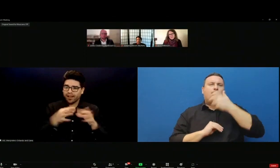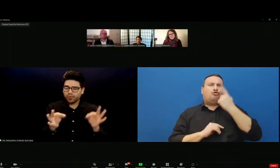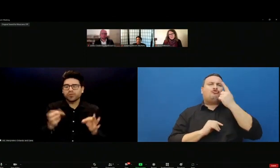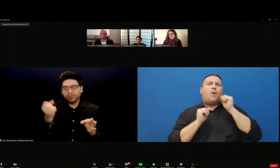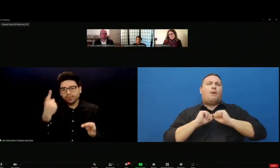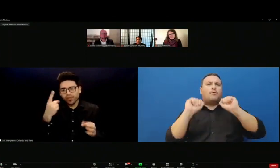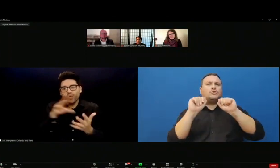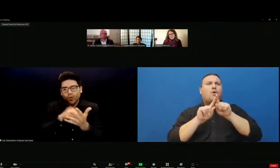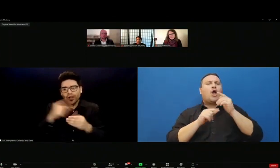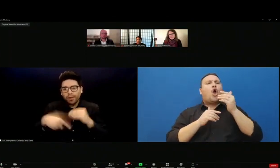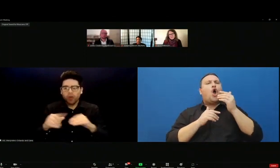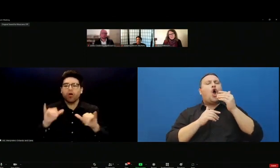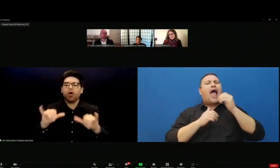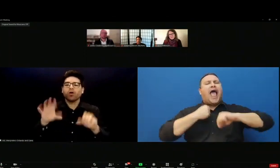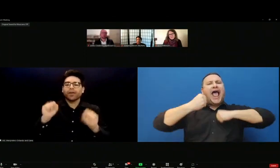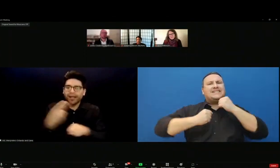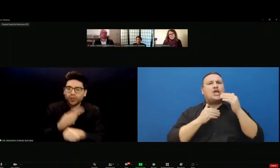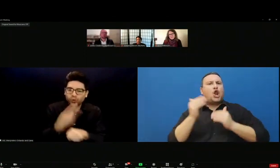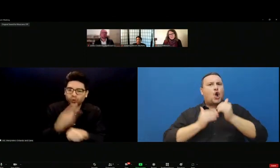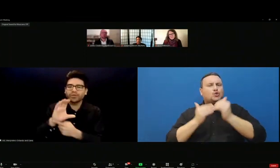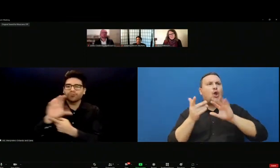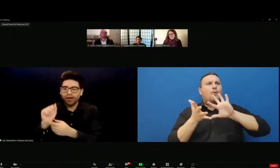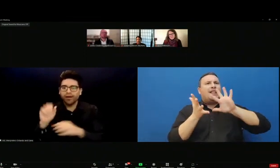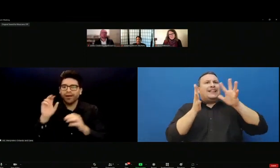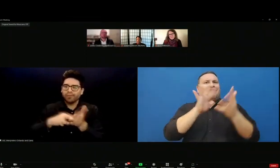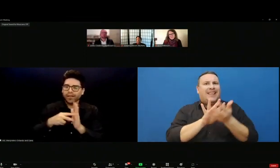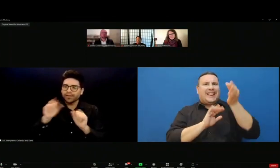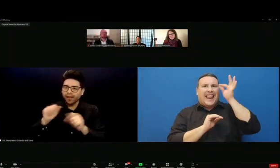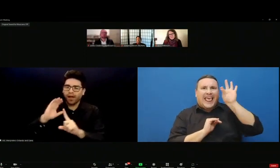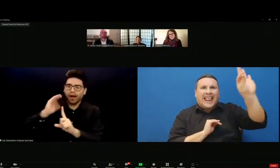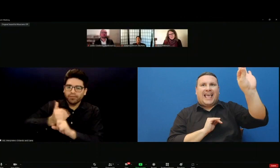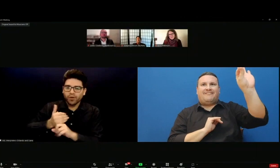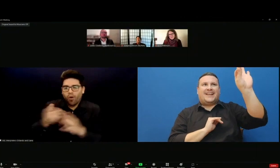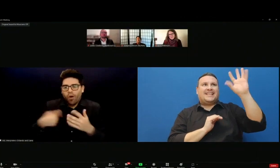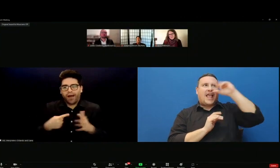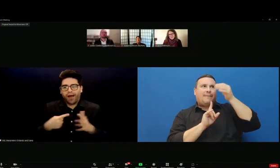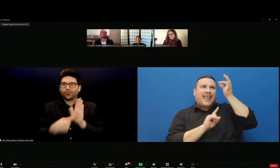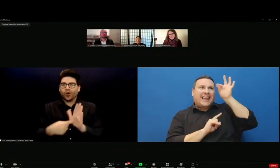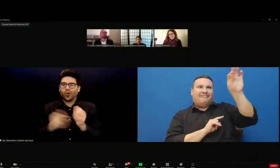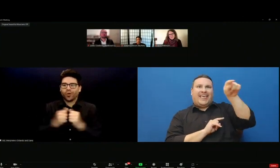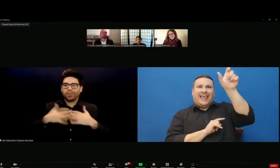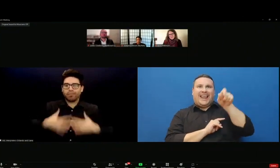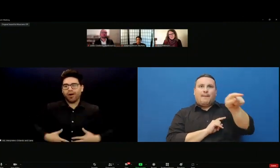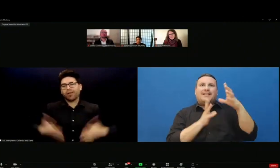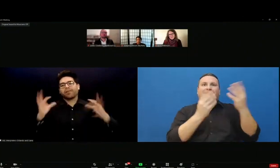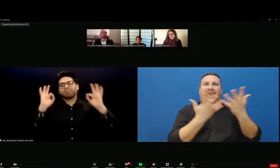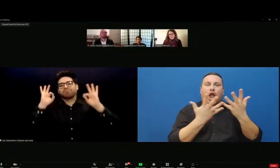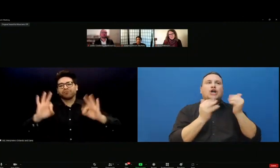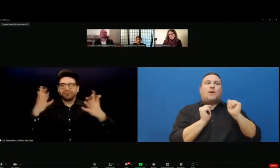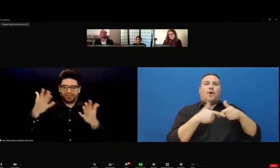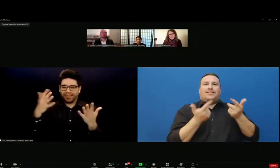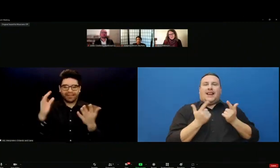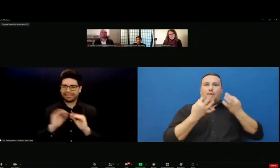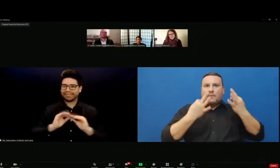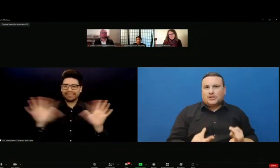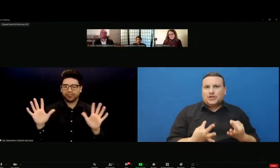constructed action, which means just becoming a referent, so I can just show whatever the referent does, and this will be precise. And soon enough, we